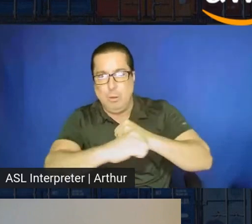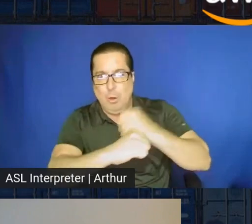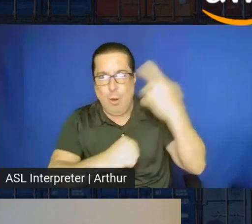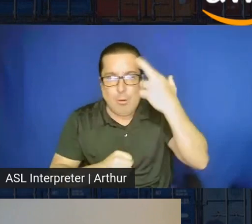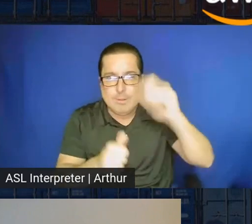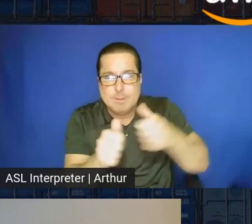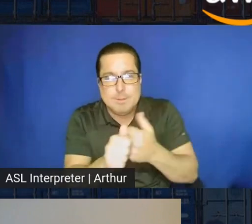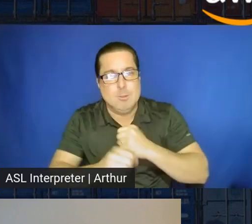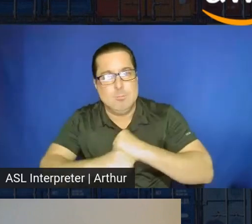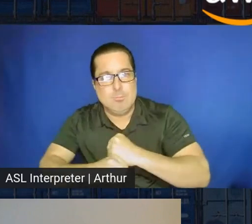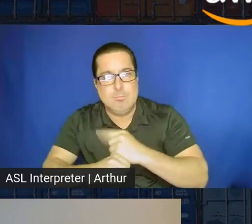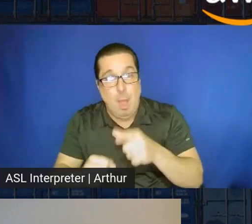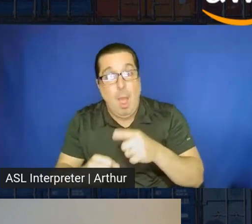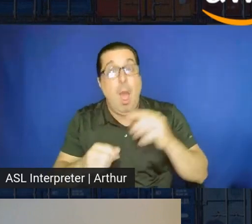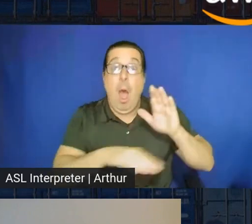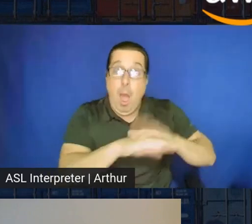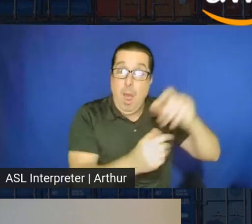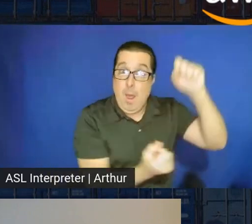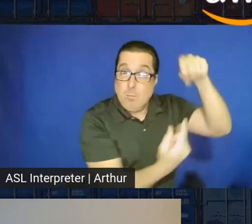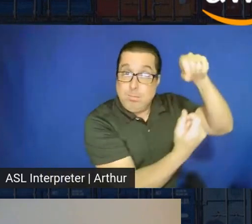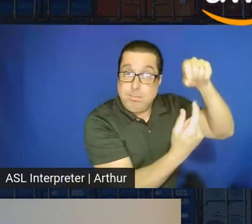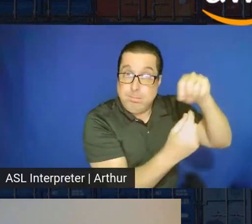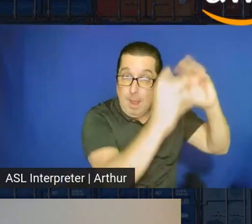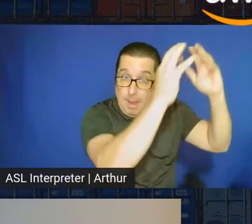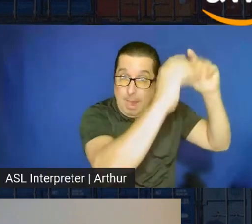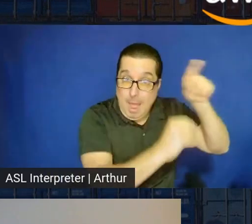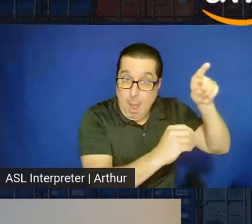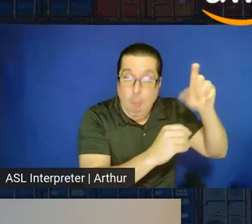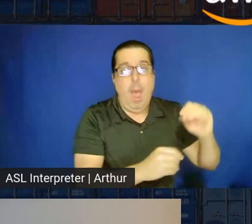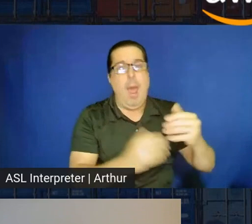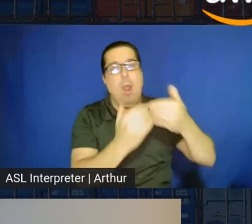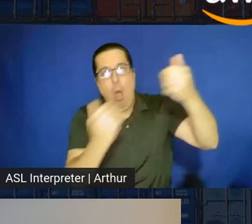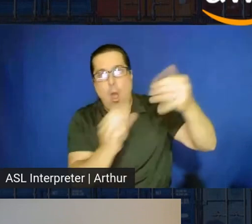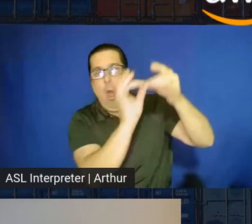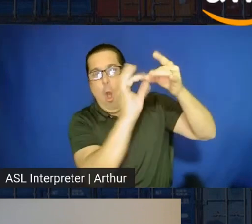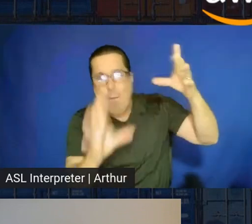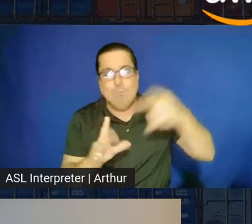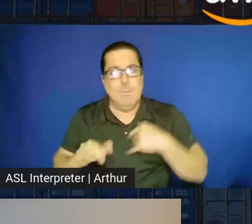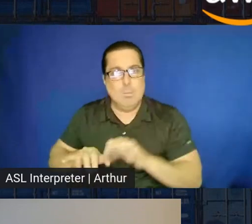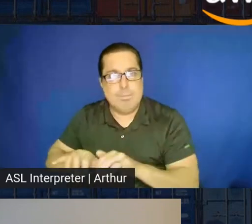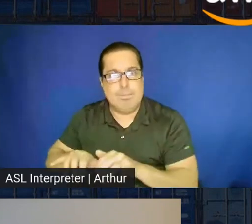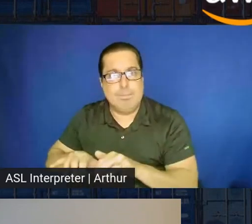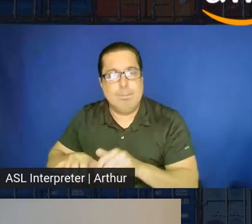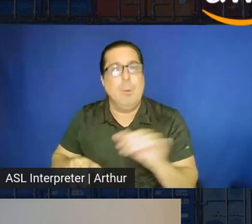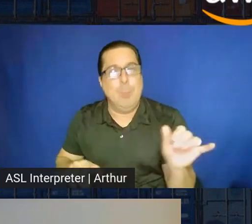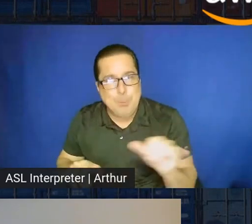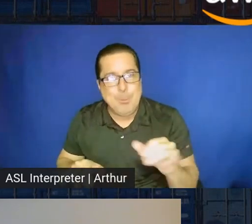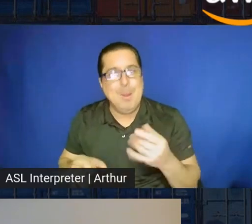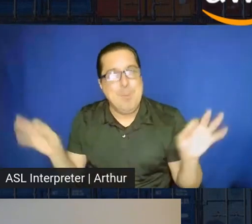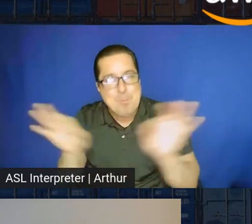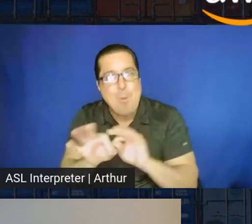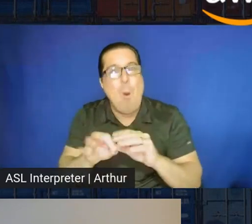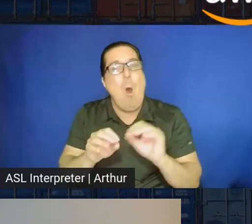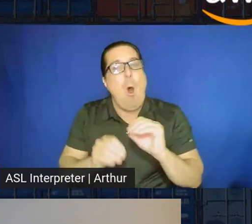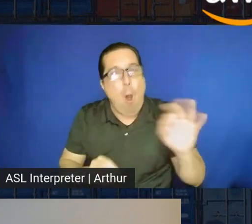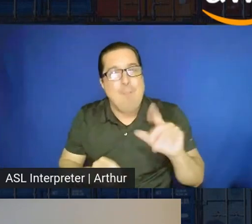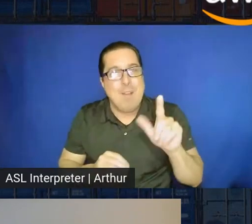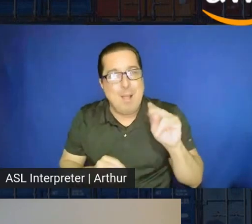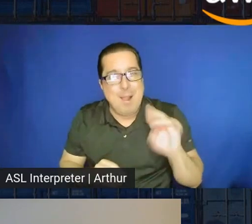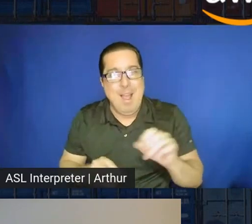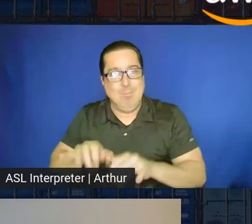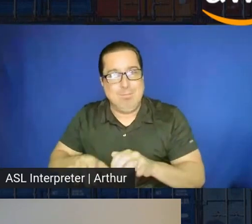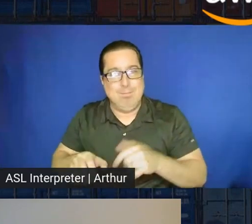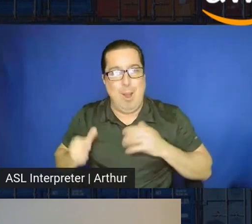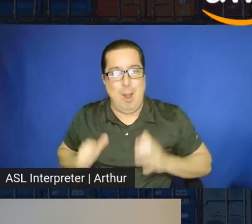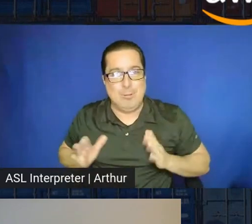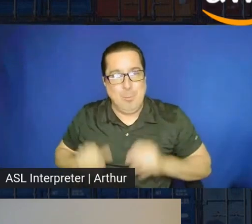as on premises, so they don't have to have disparate mechanisms, as well as we offer an offline mode where customers can completely